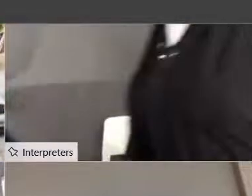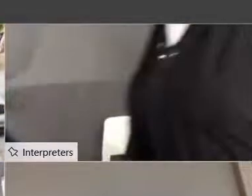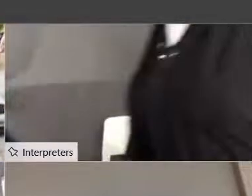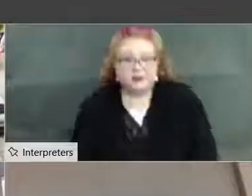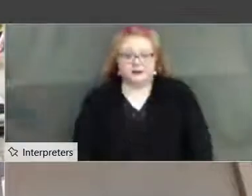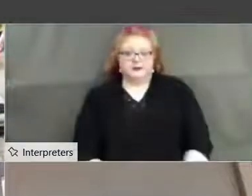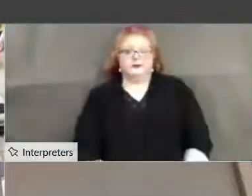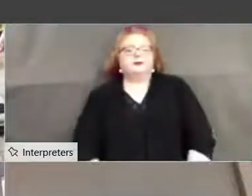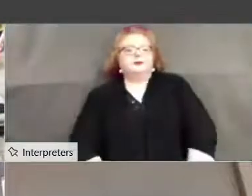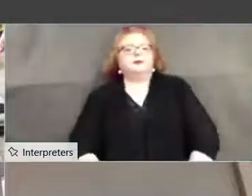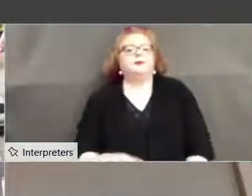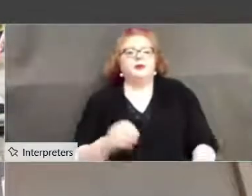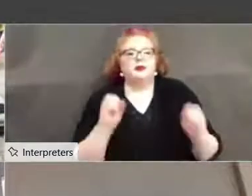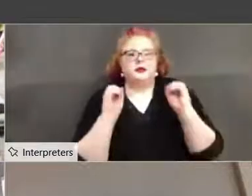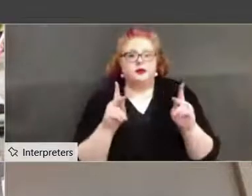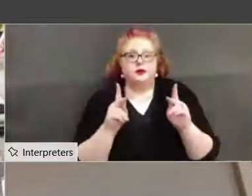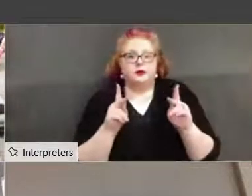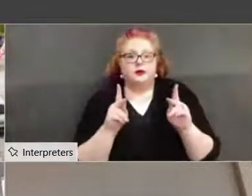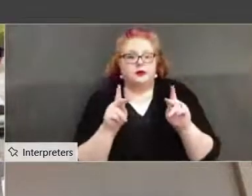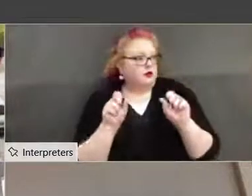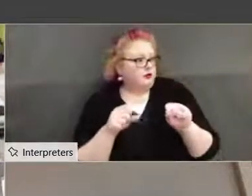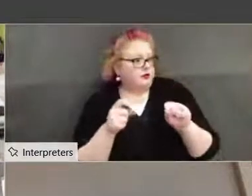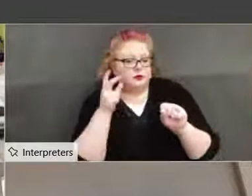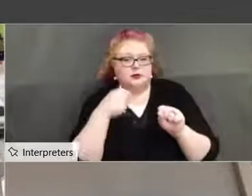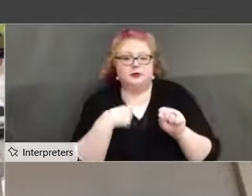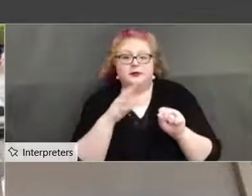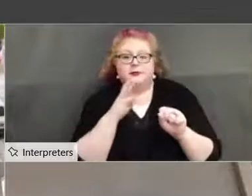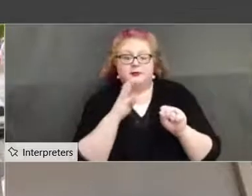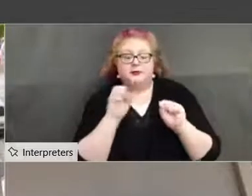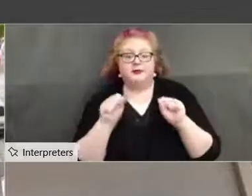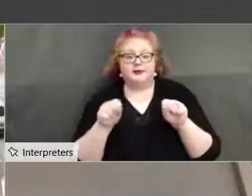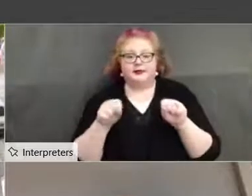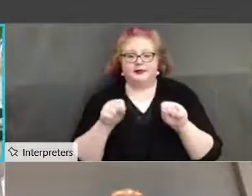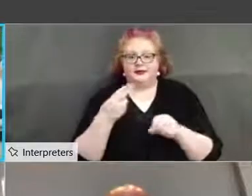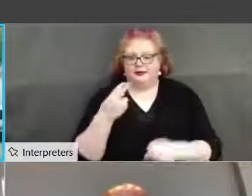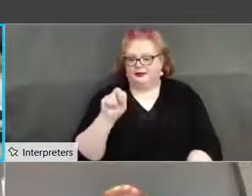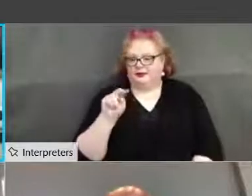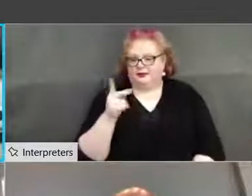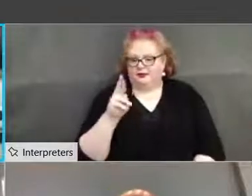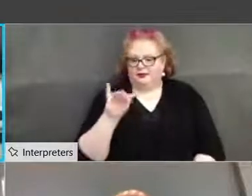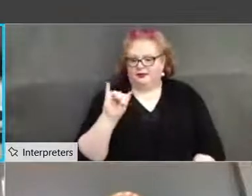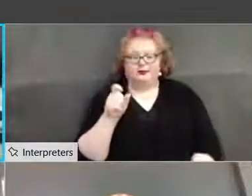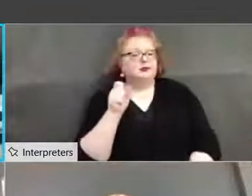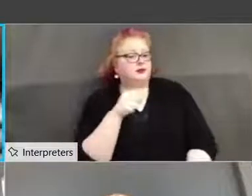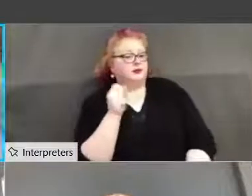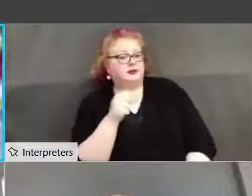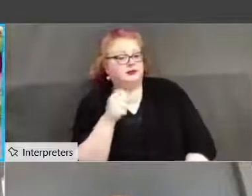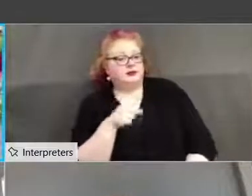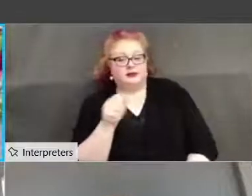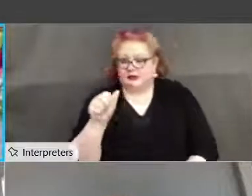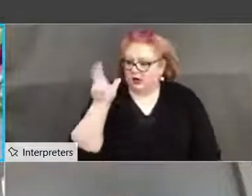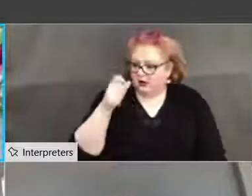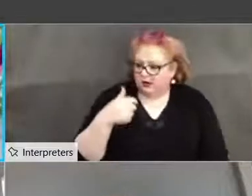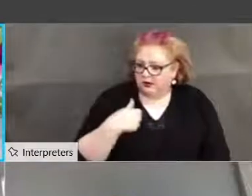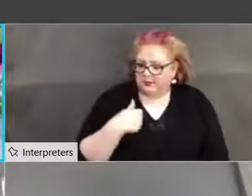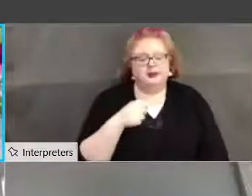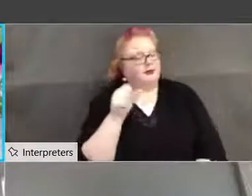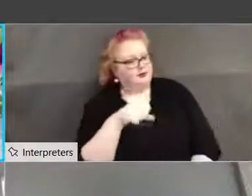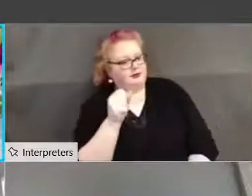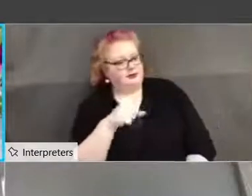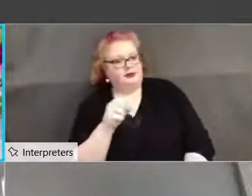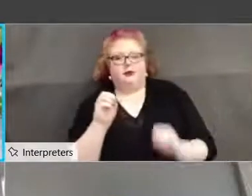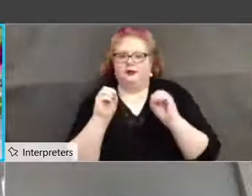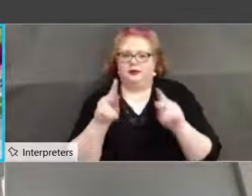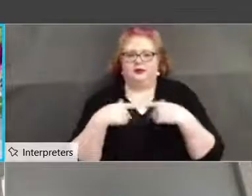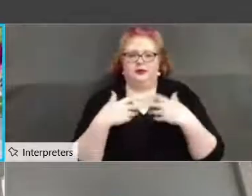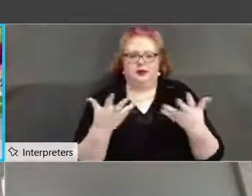Gentleman that's speaking. Yes, ma'am. Director Hendricks. What he has brought before us. Can you hear me? Yes, ma'am. Can you hear me? Yes, ma'am. Okay, I want to